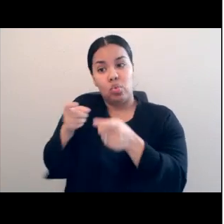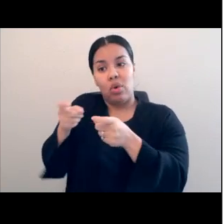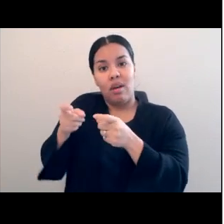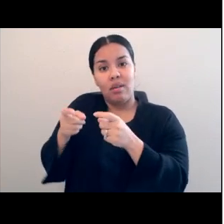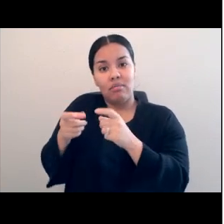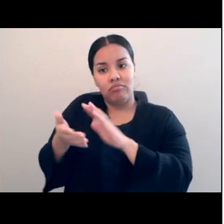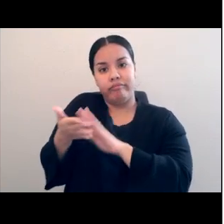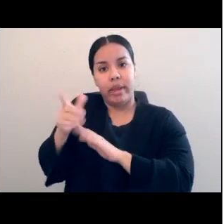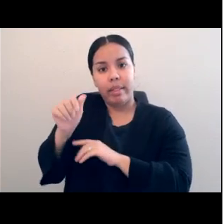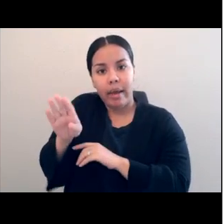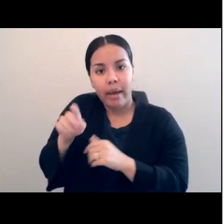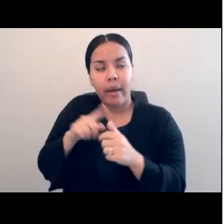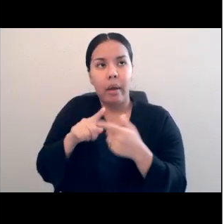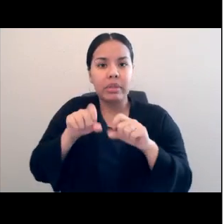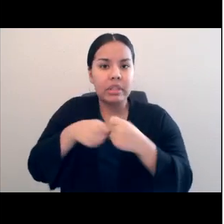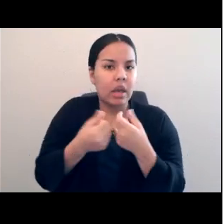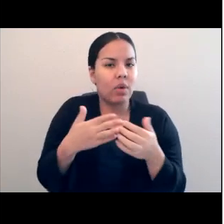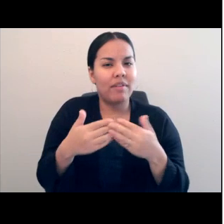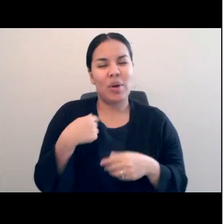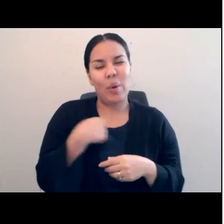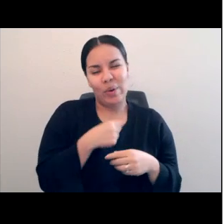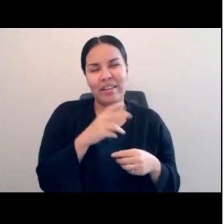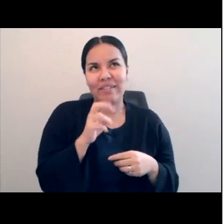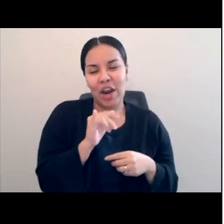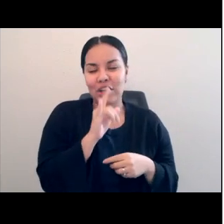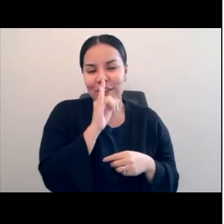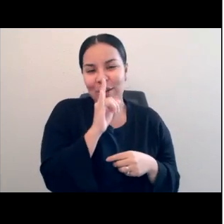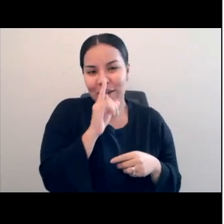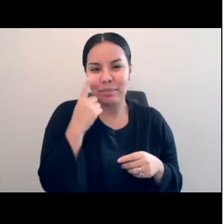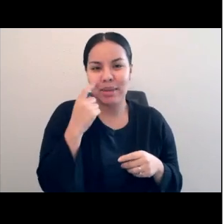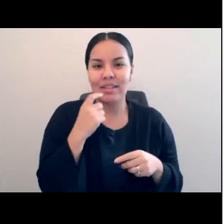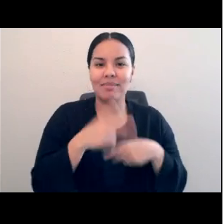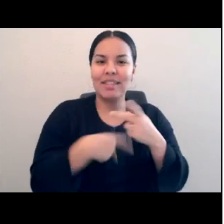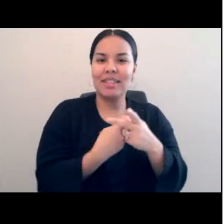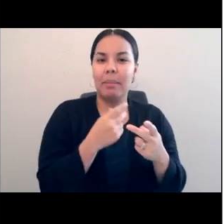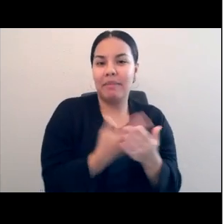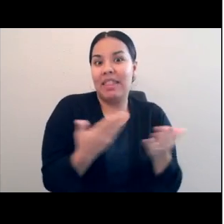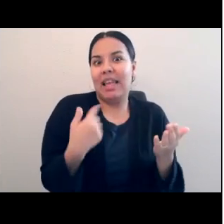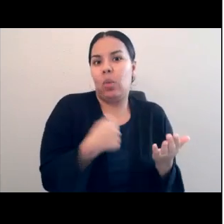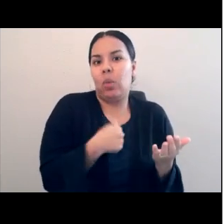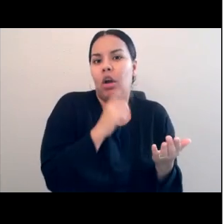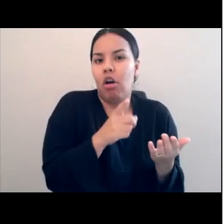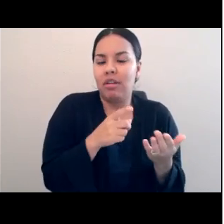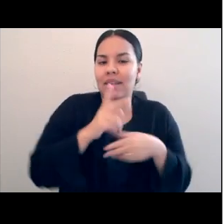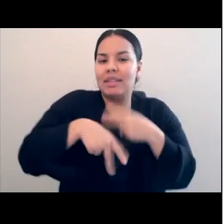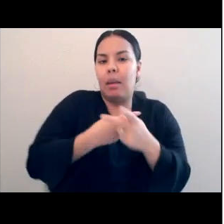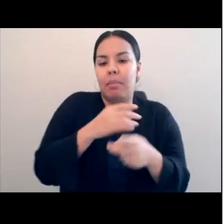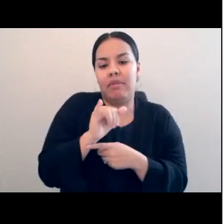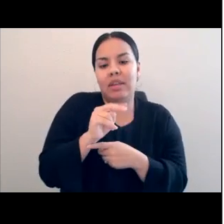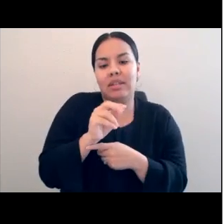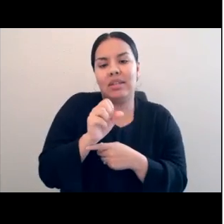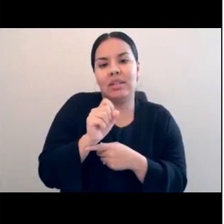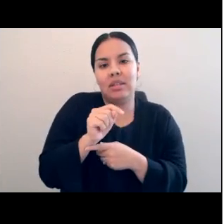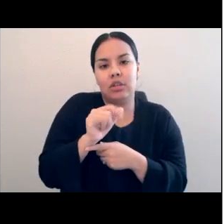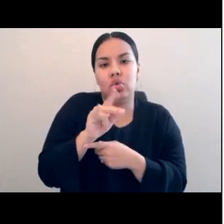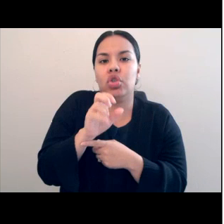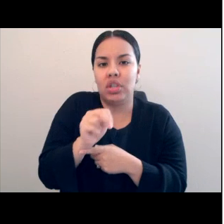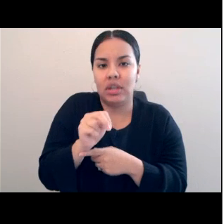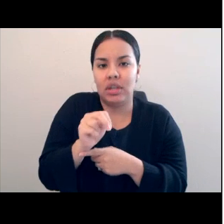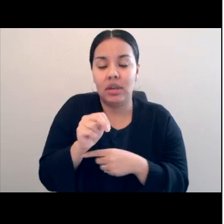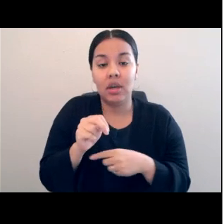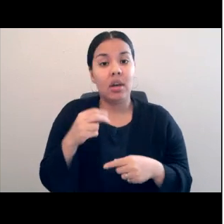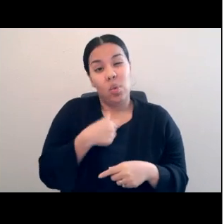etc. We get to be very snarky because of the type of thing we are, what kind of institution we are, but so we're lucky,